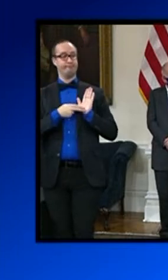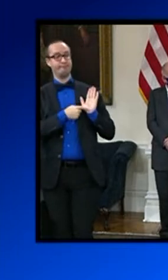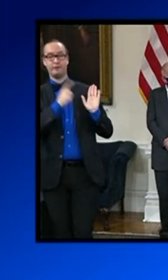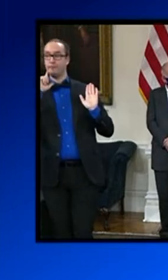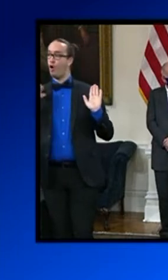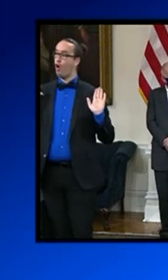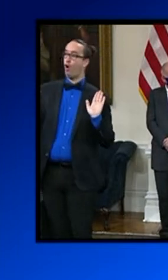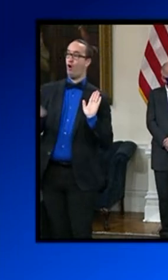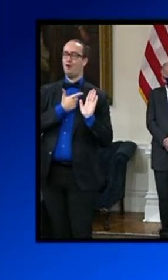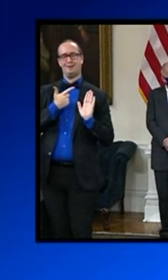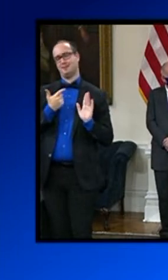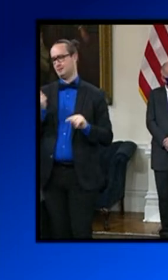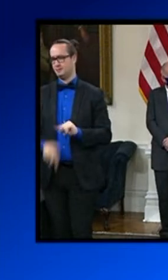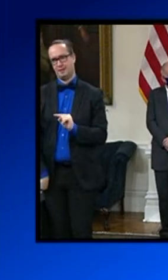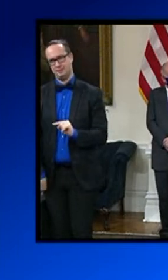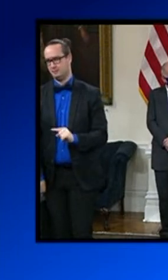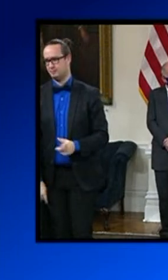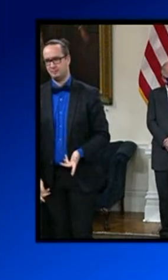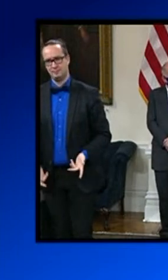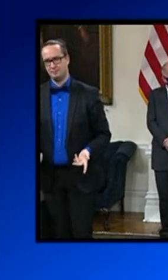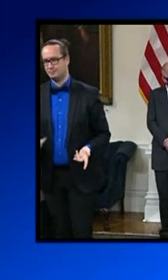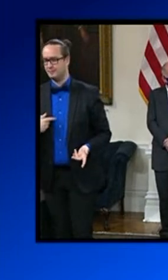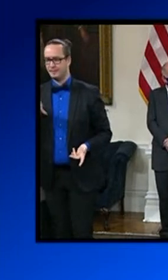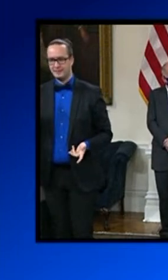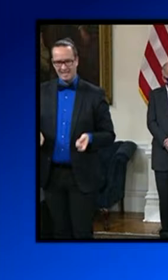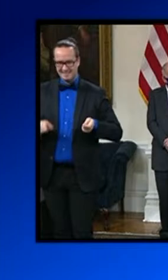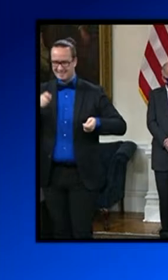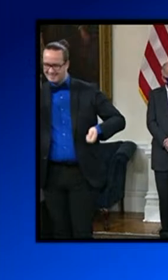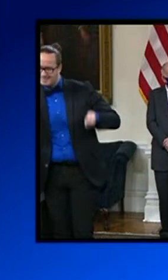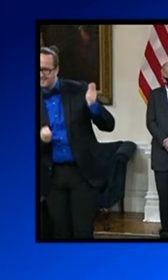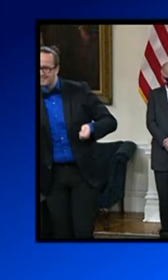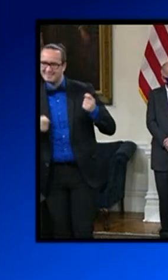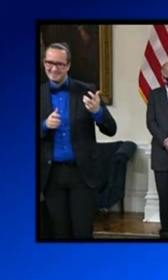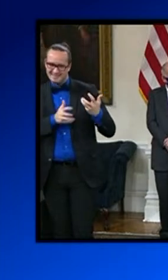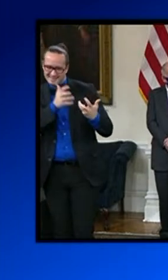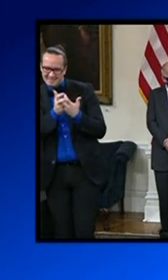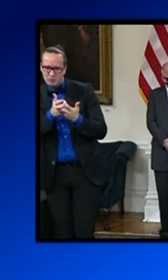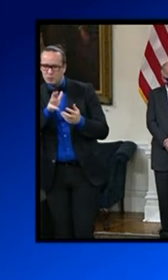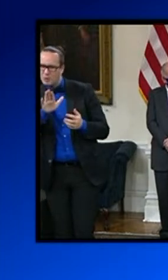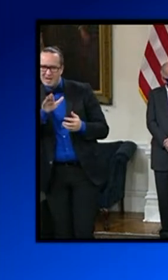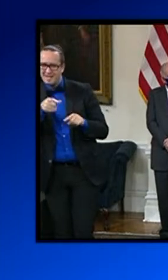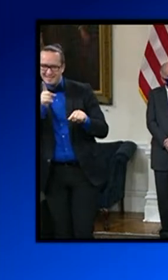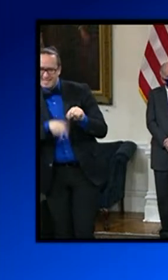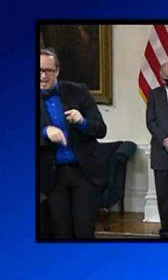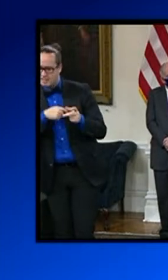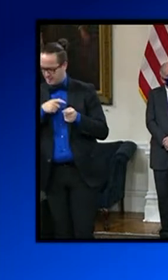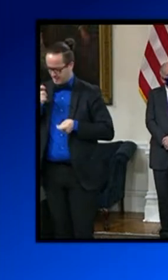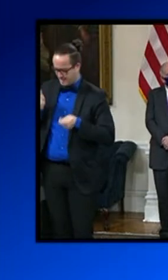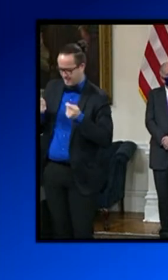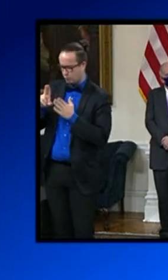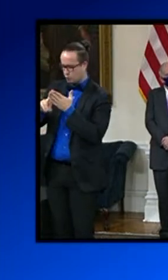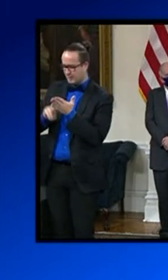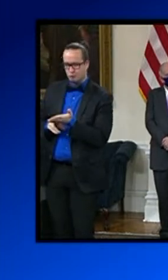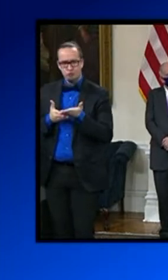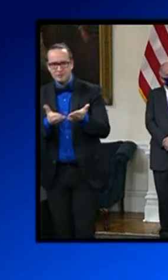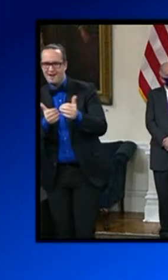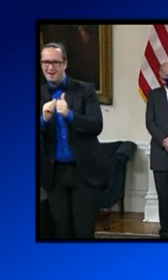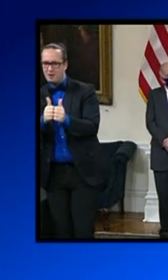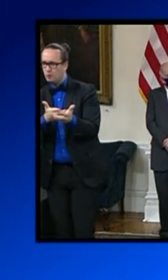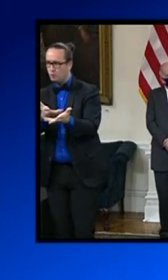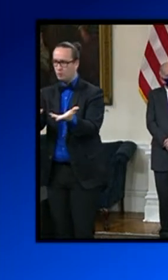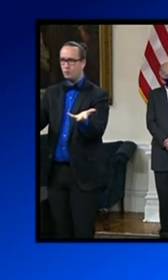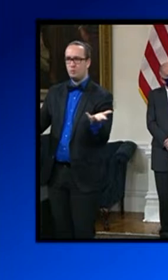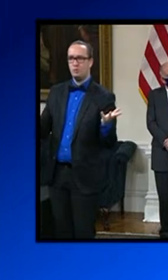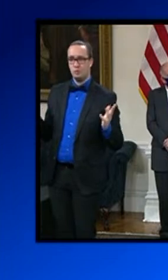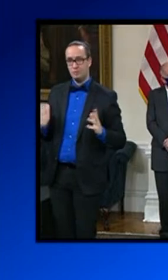community and in the field in a very specific way. Step 5, I will consider all staff recommendations and balance them with